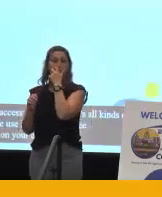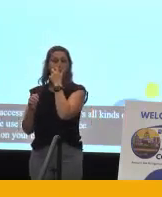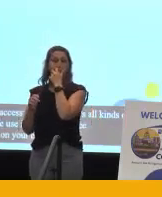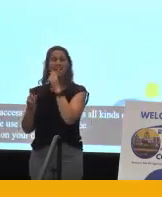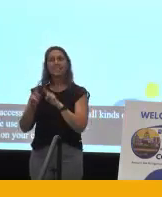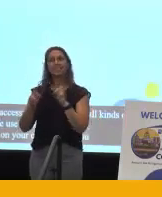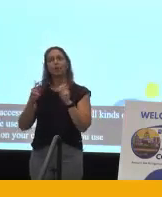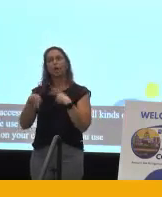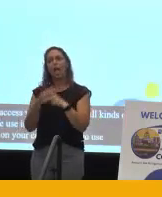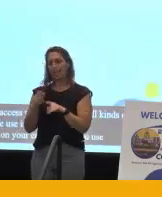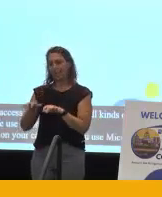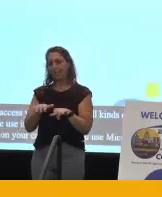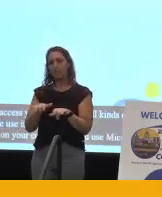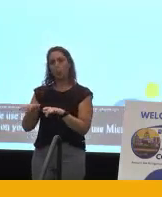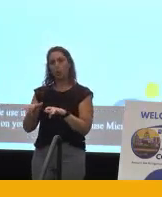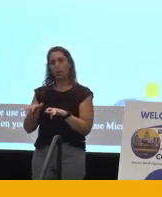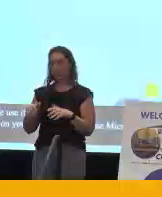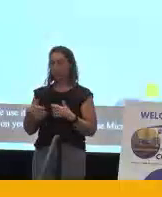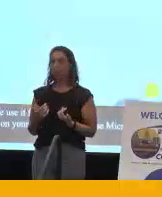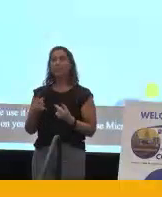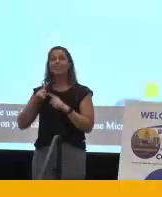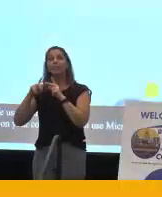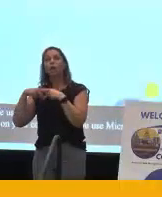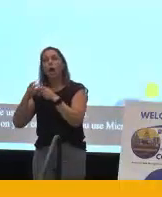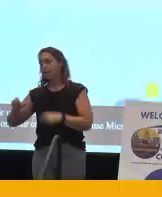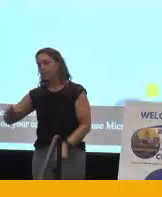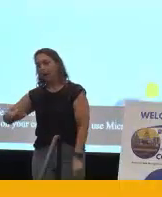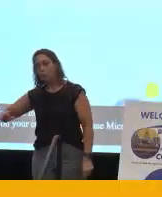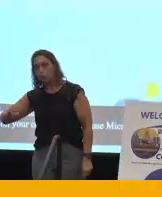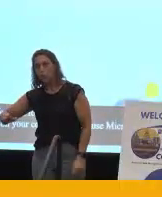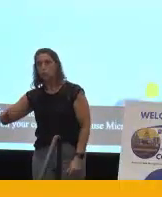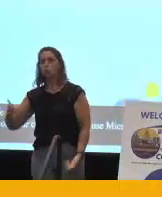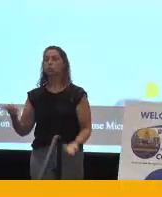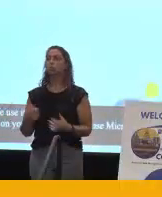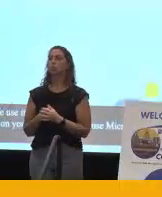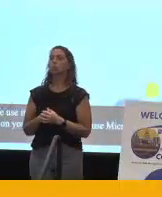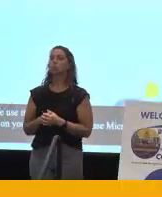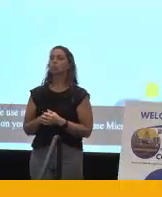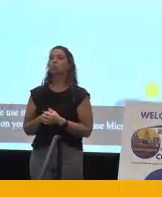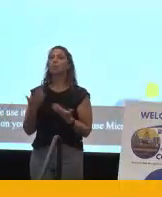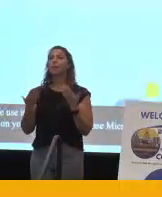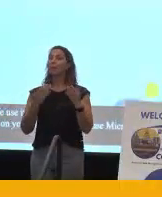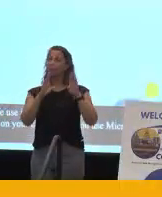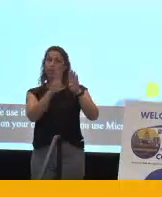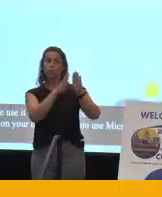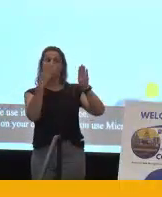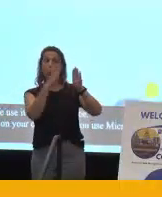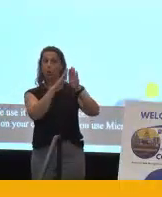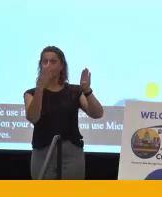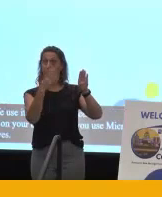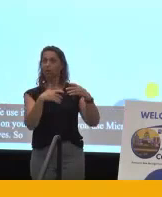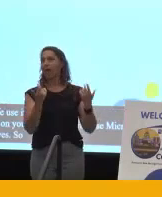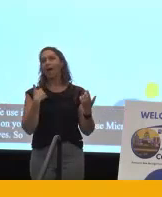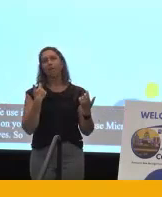keyboards, alternate mice, pneumatic or electric alternatives. So the doors that we have,